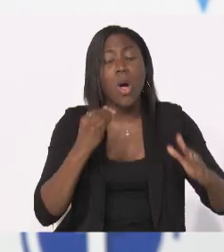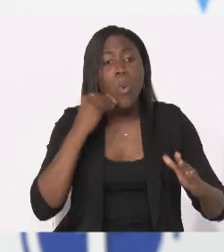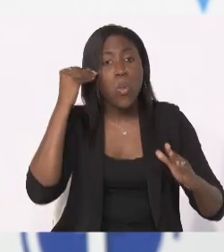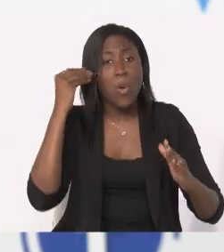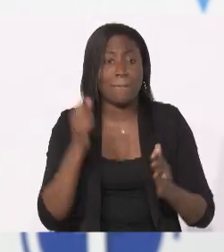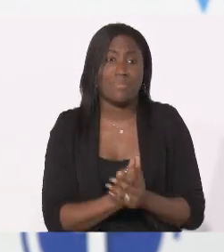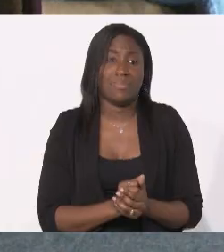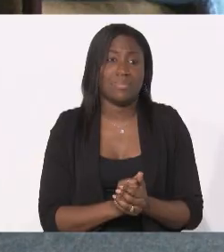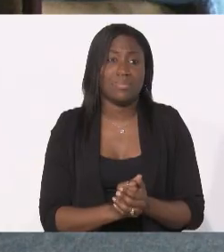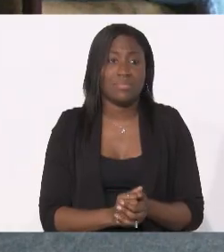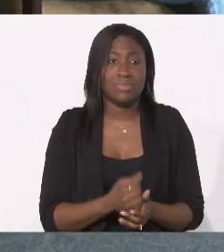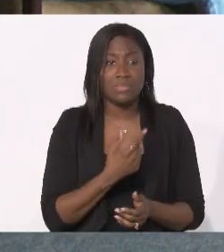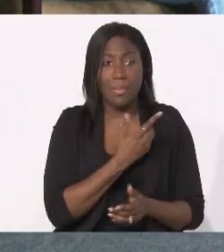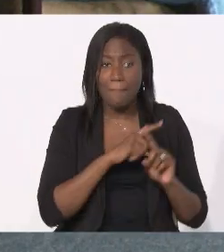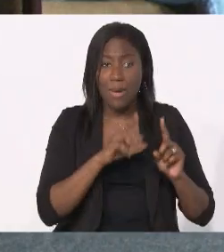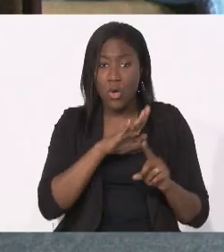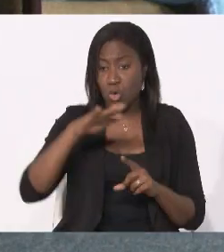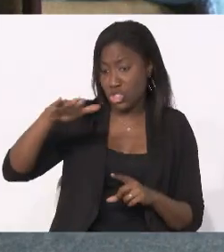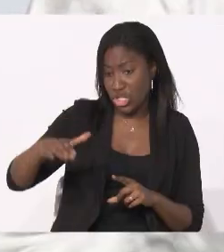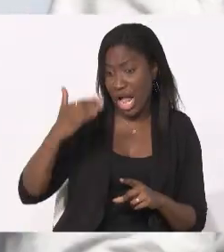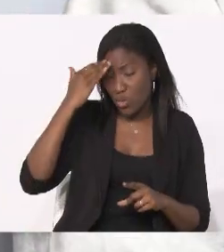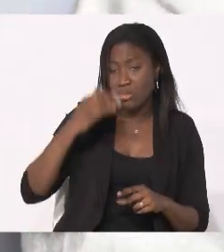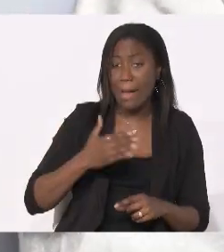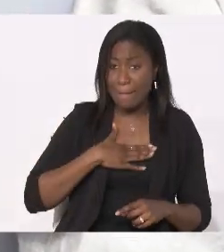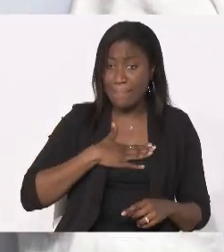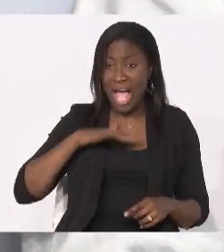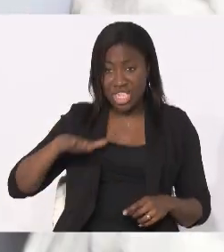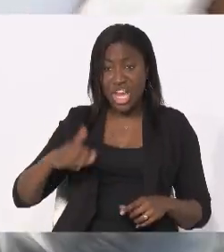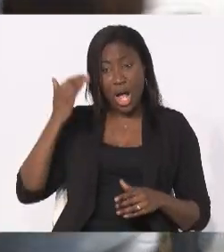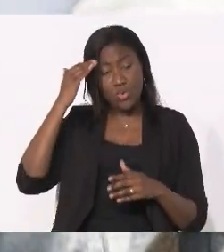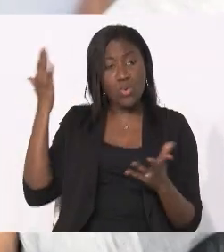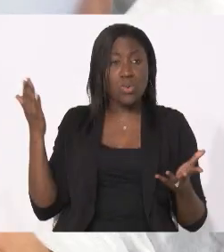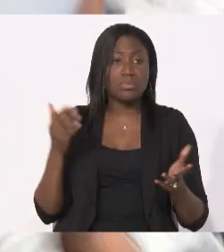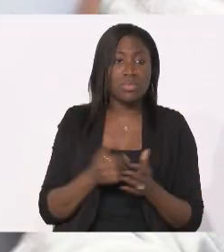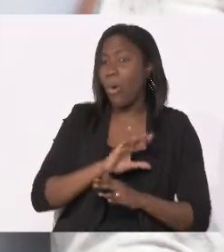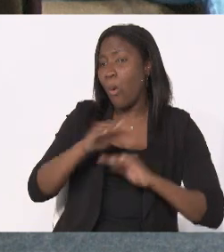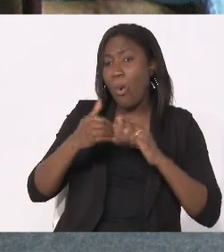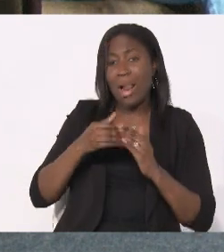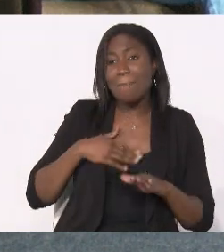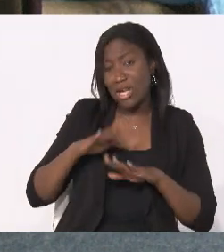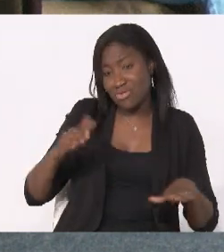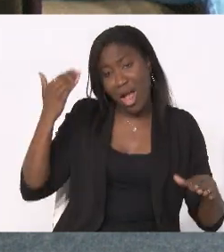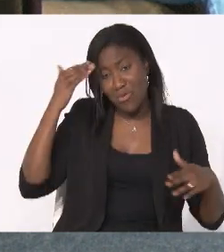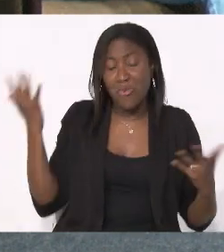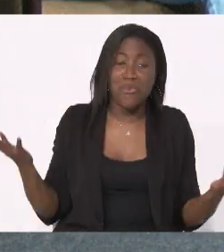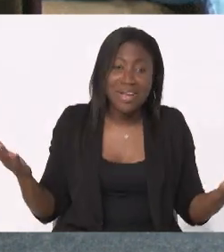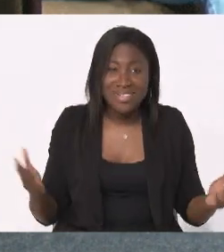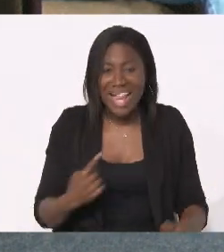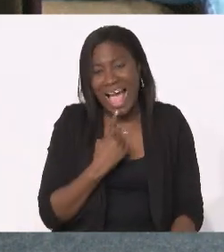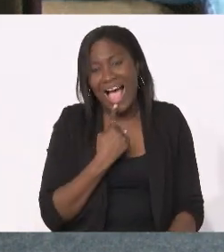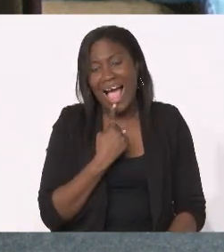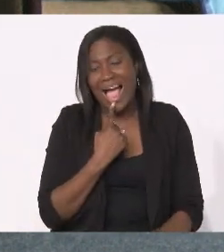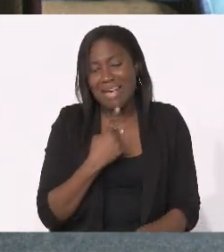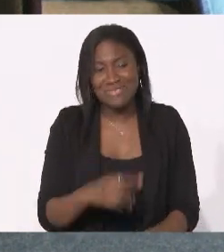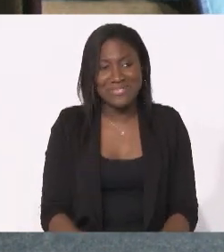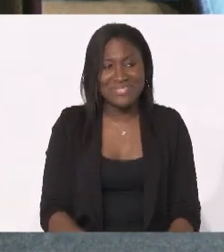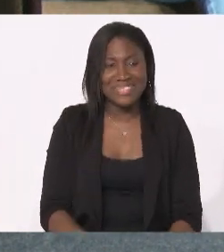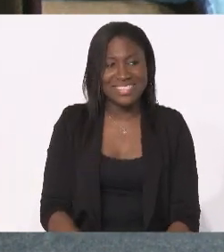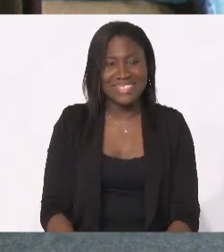quarterback? Yeah, you said it was you. I volunteer as tribute. You said it was you. But yeah, I